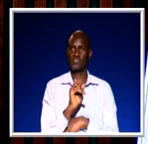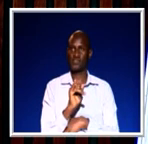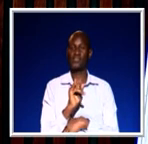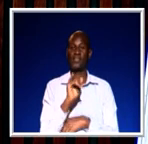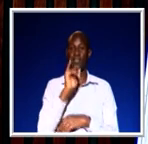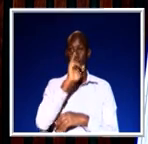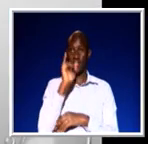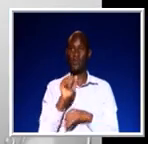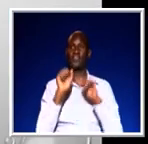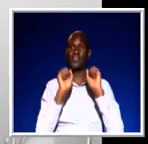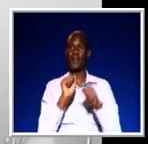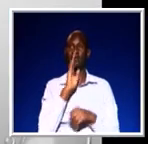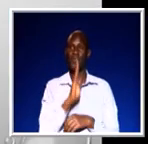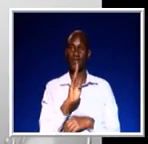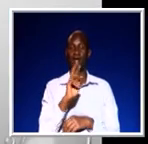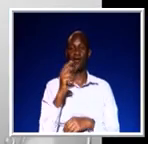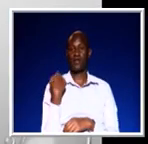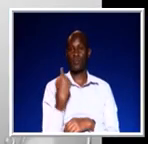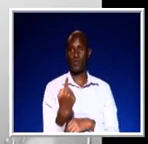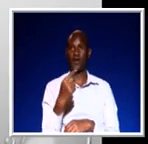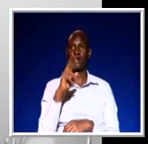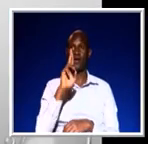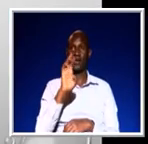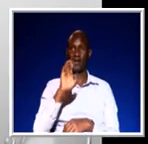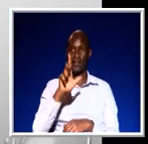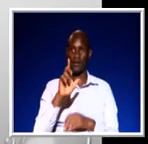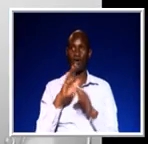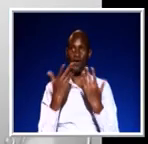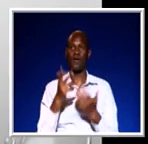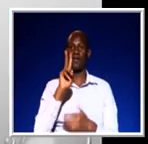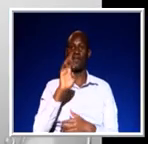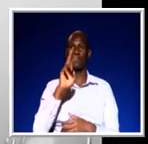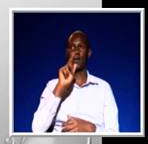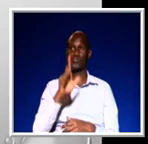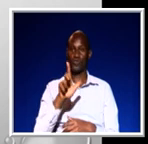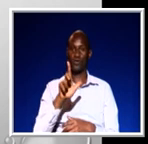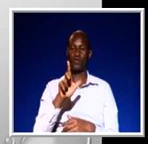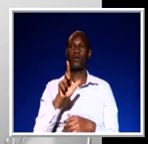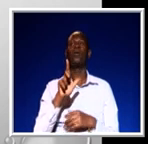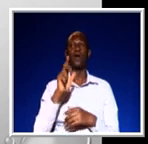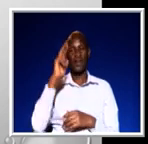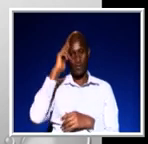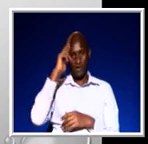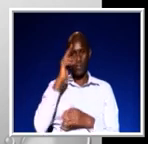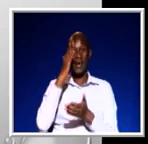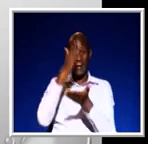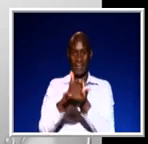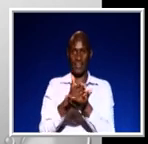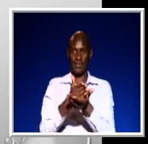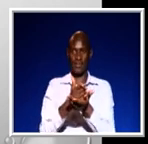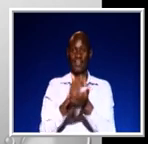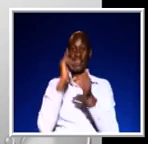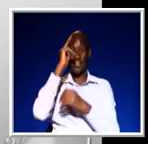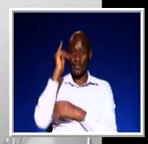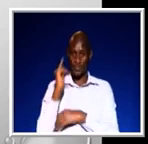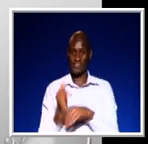The image can be, one, real or virtual. Remember, real images